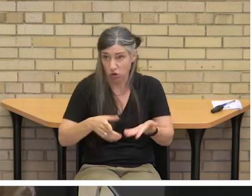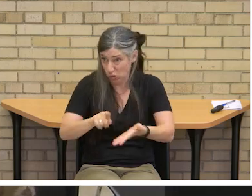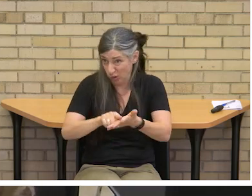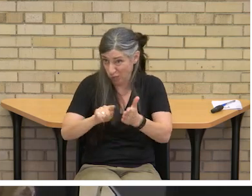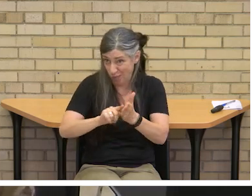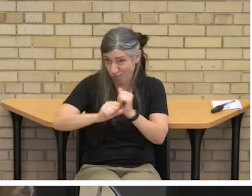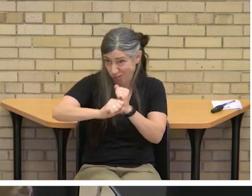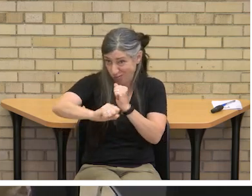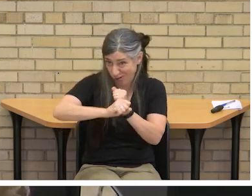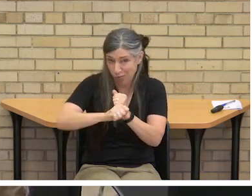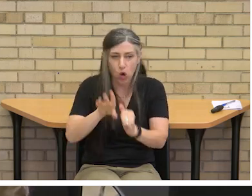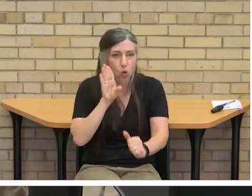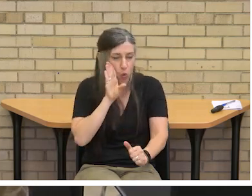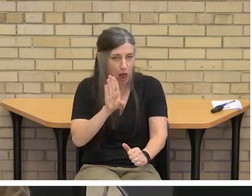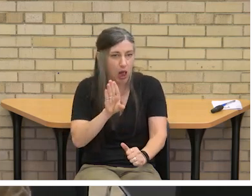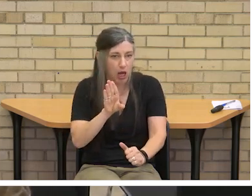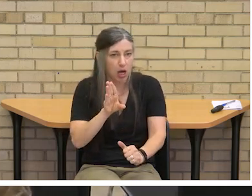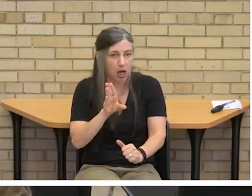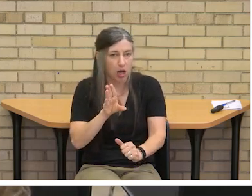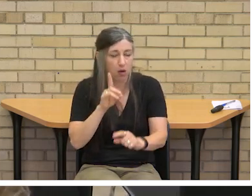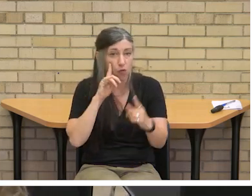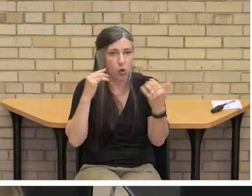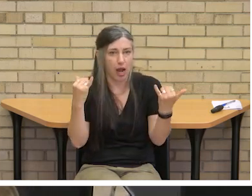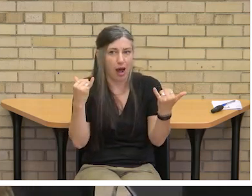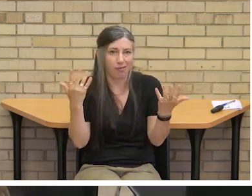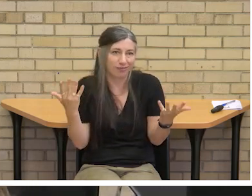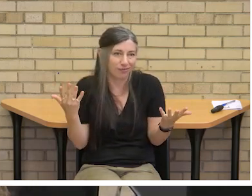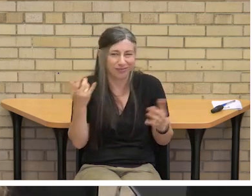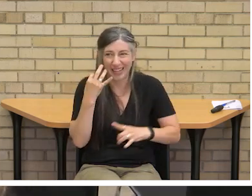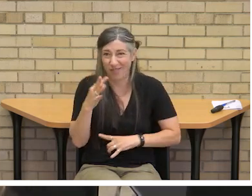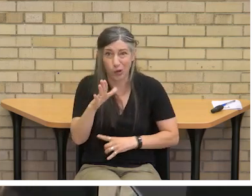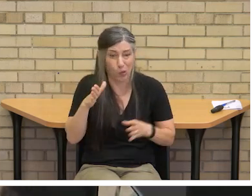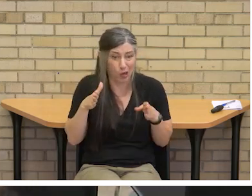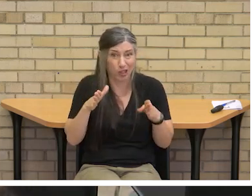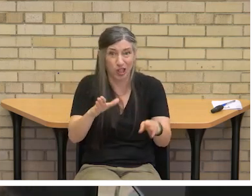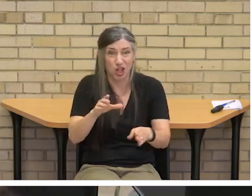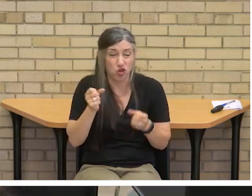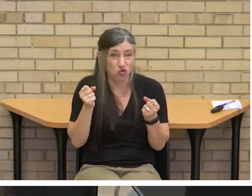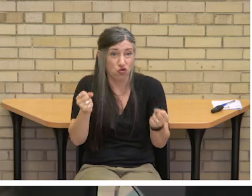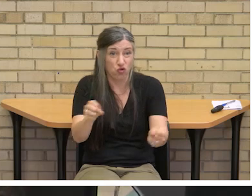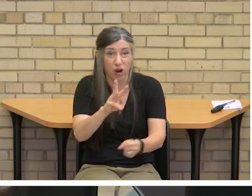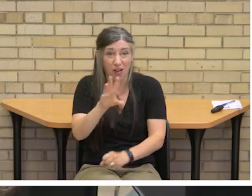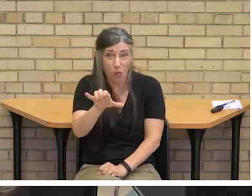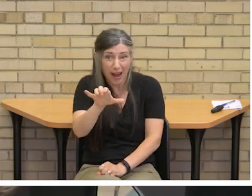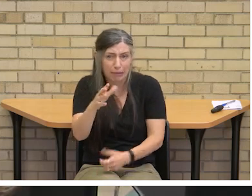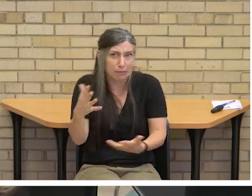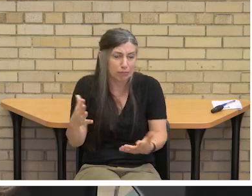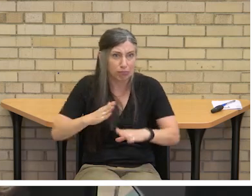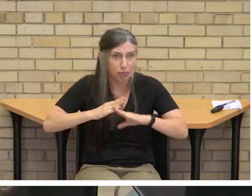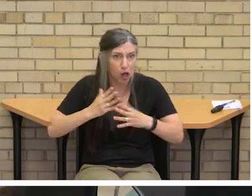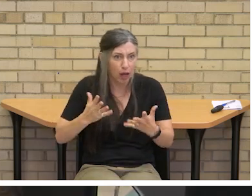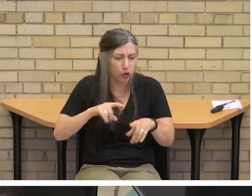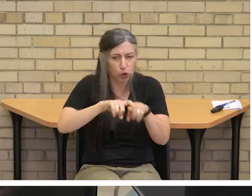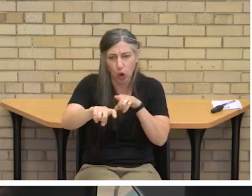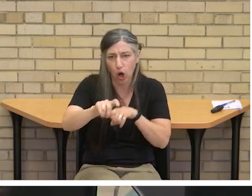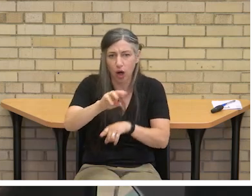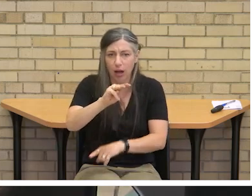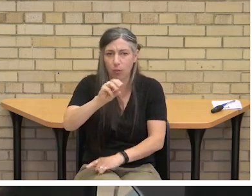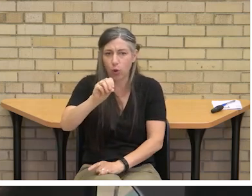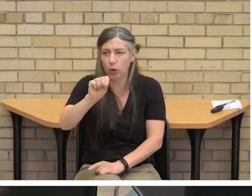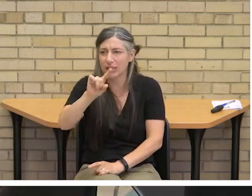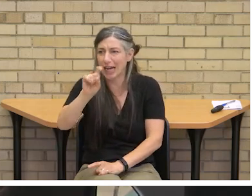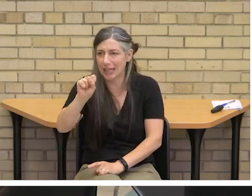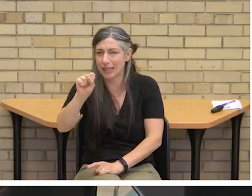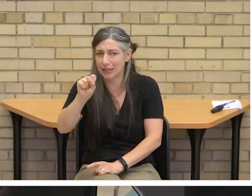get closed. So if there's something blocking the driveway, you can either get a hold of the site east or you can call our construction